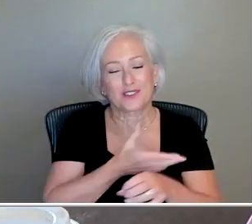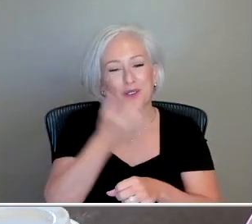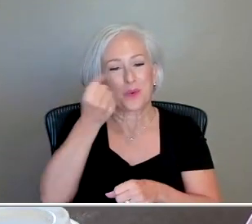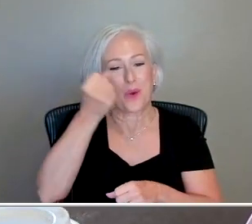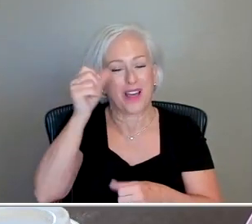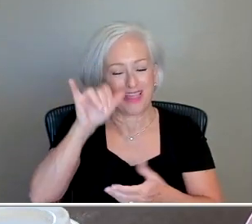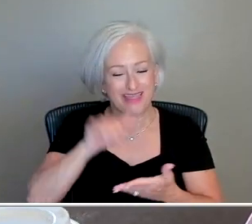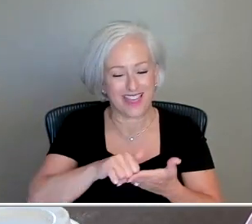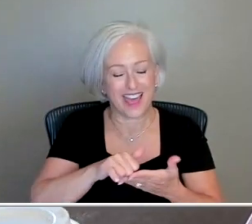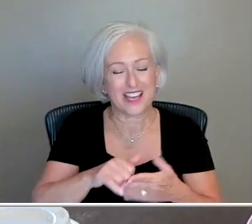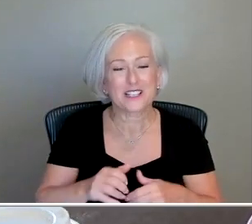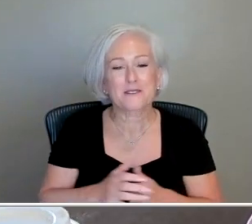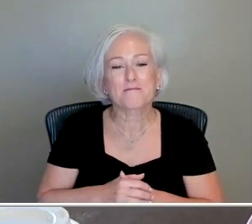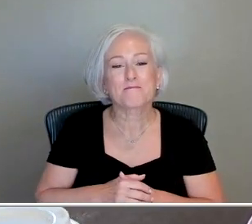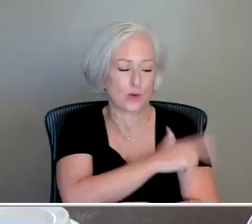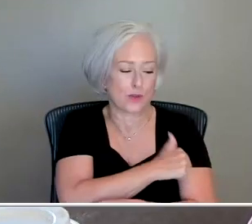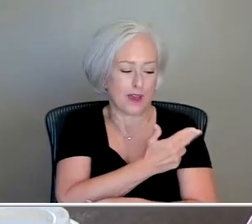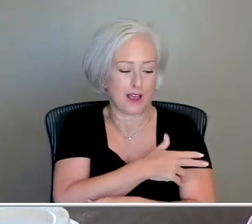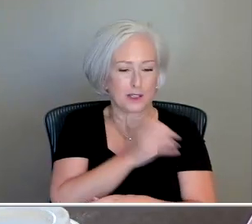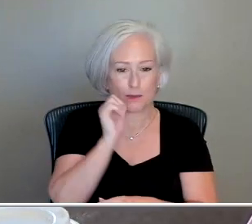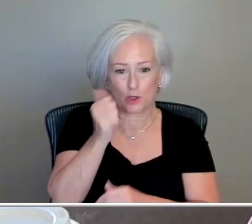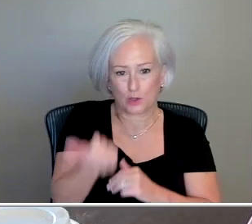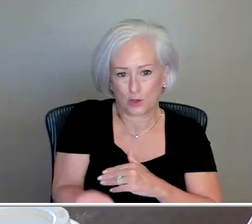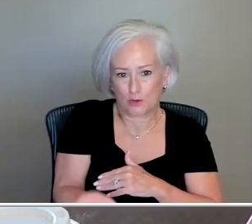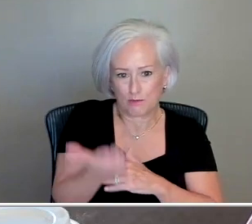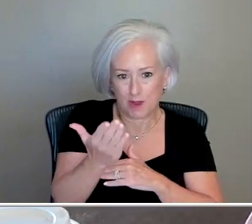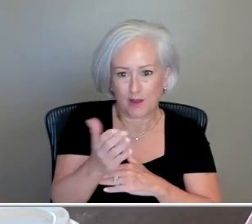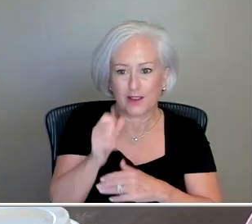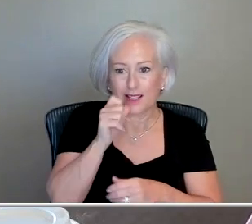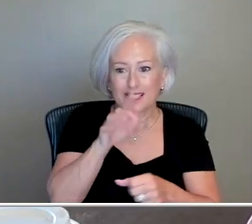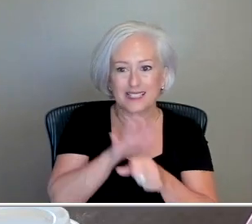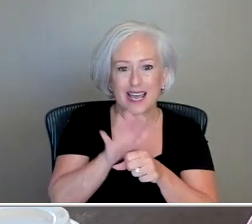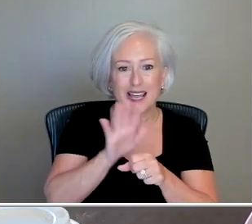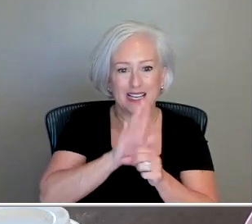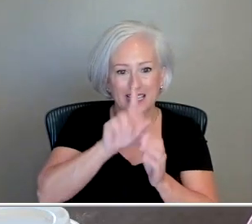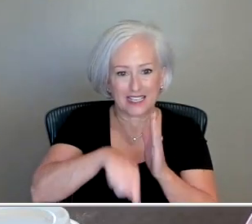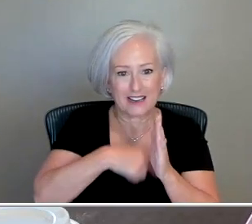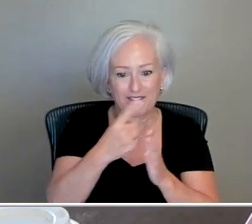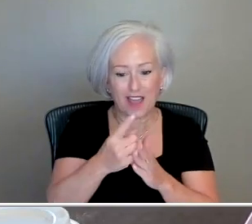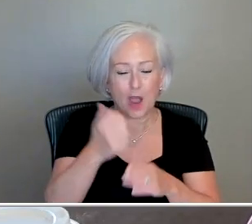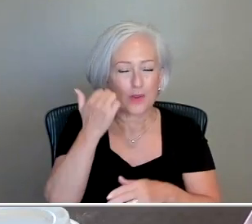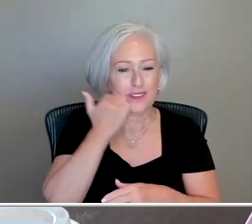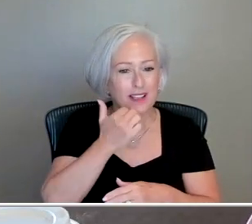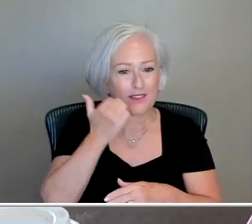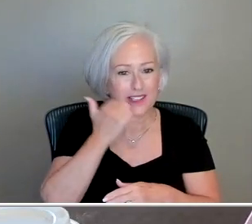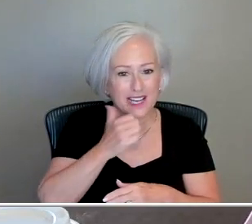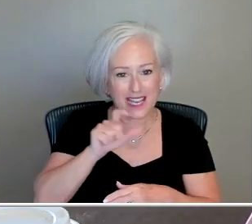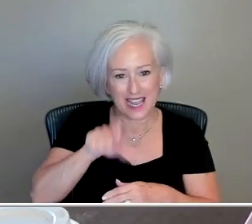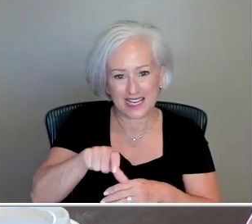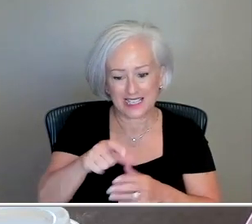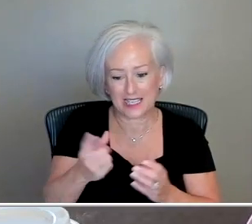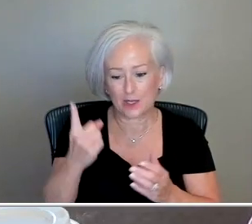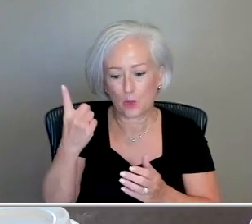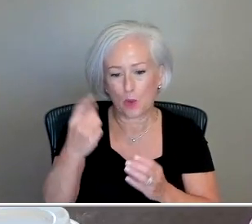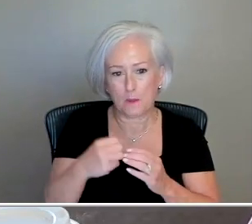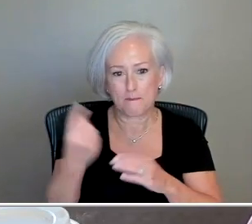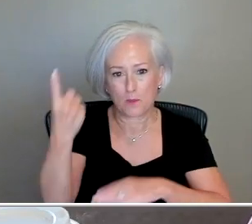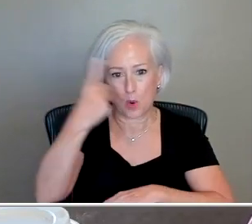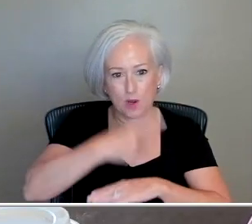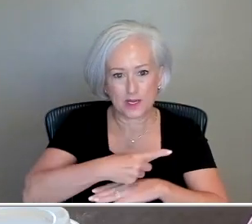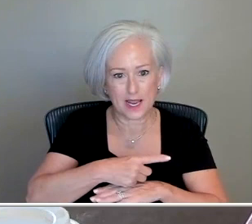into the hospital tomorrow morning. There aren't enough hours in the day. I need another day. But no, I go